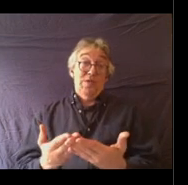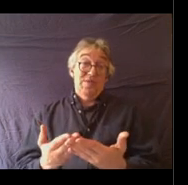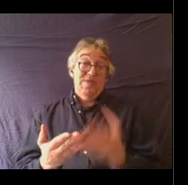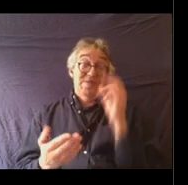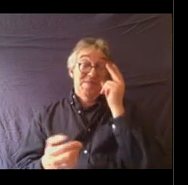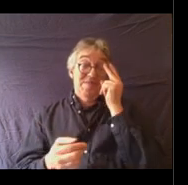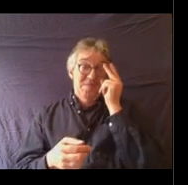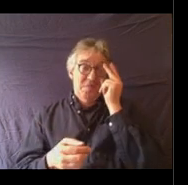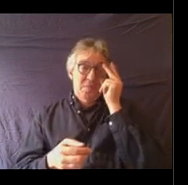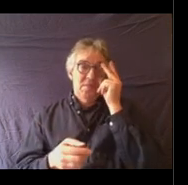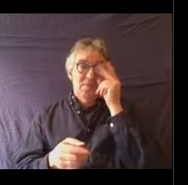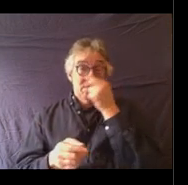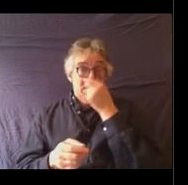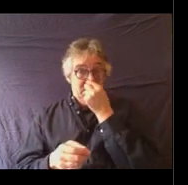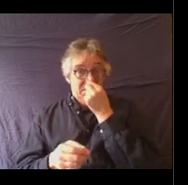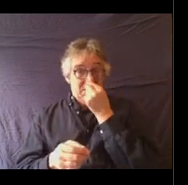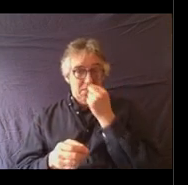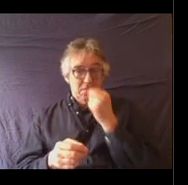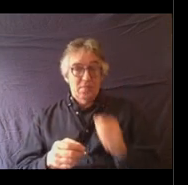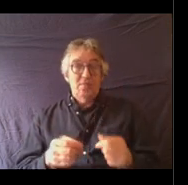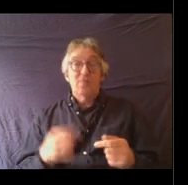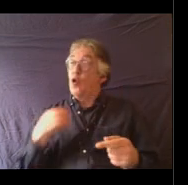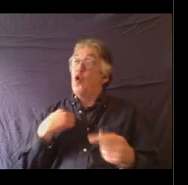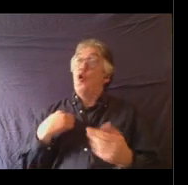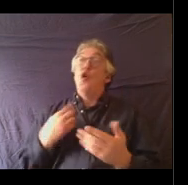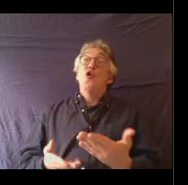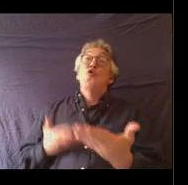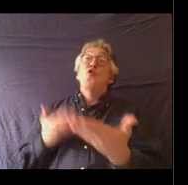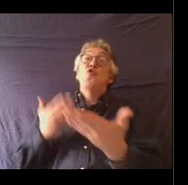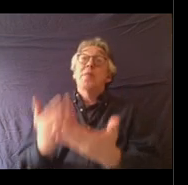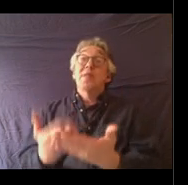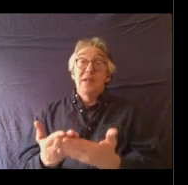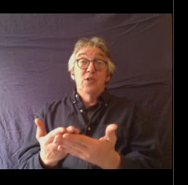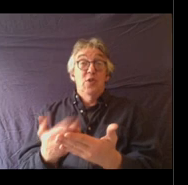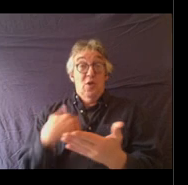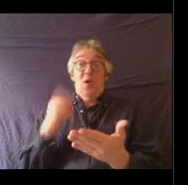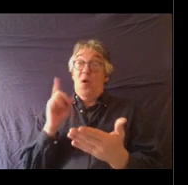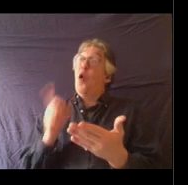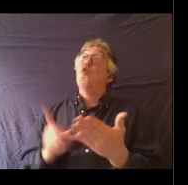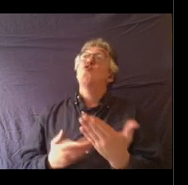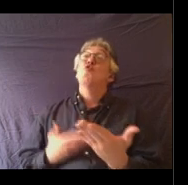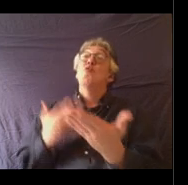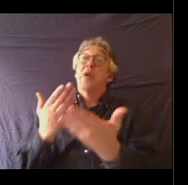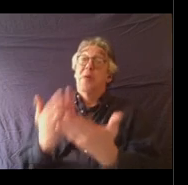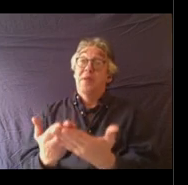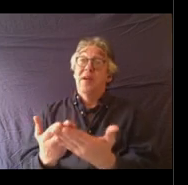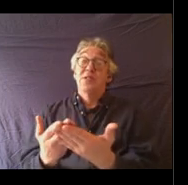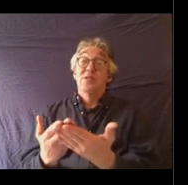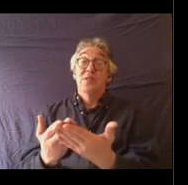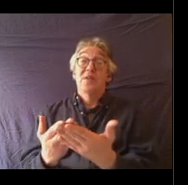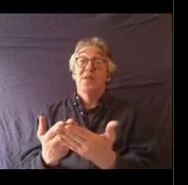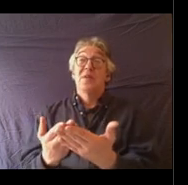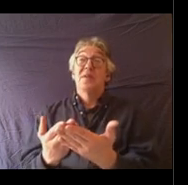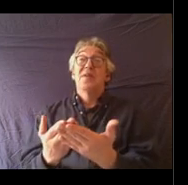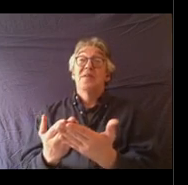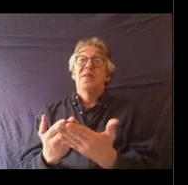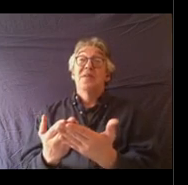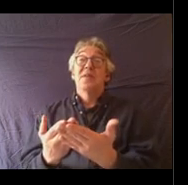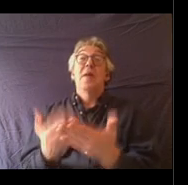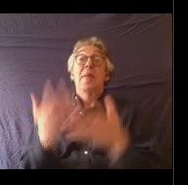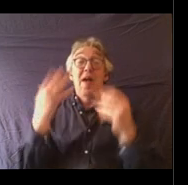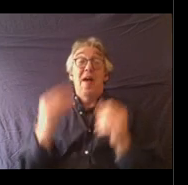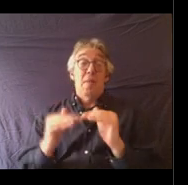the recommendations that I will give you in this presentation are presented in way more detail